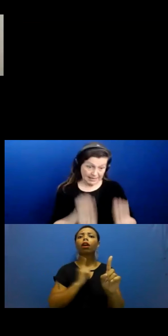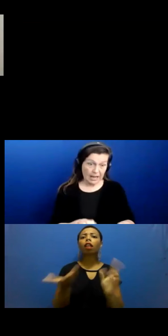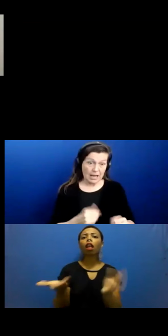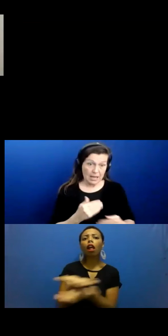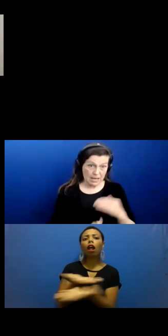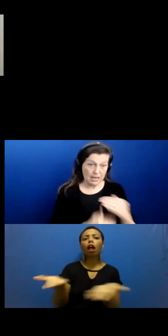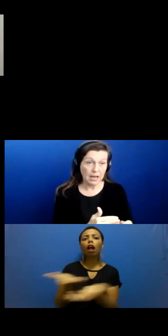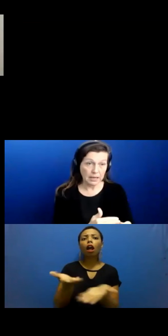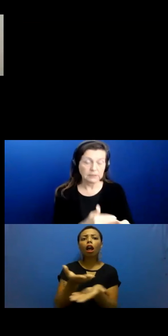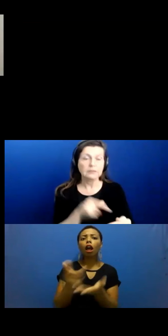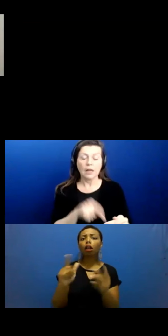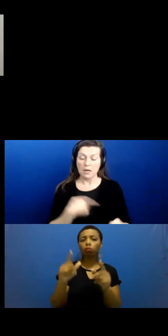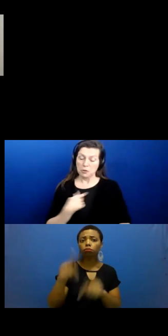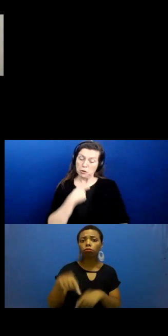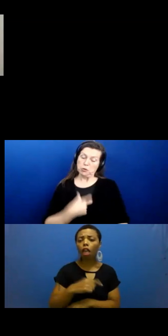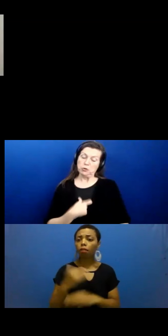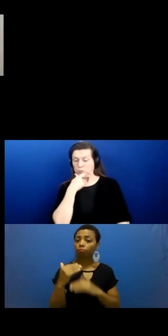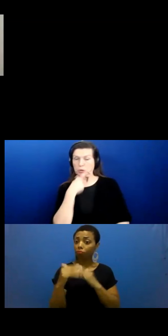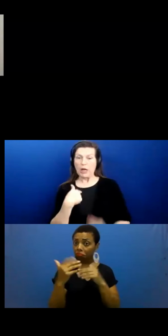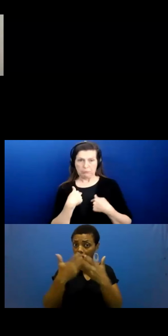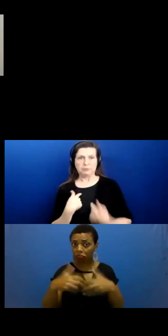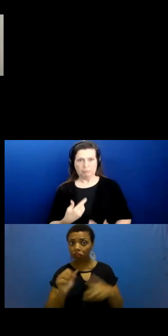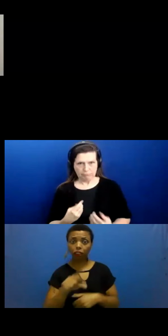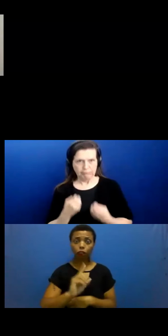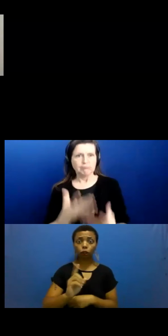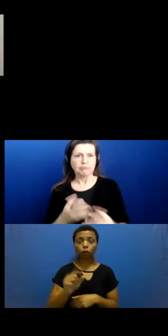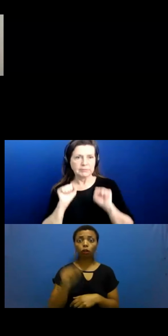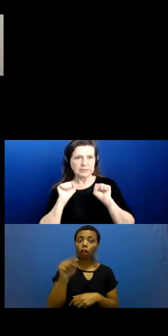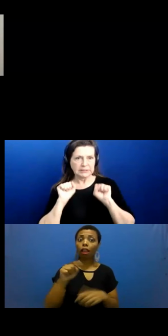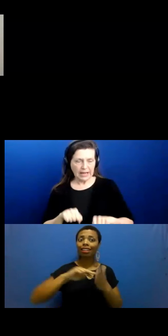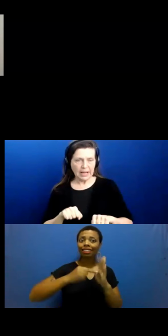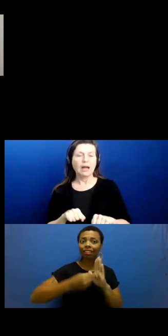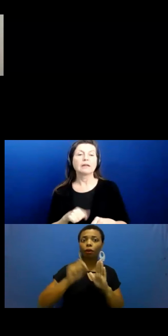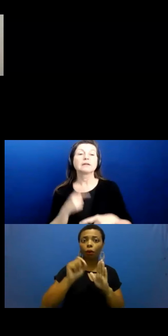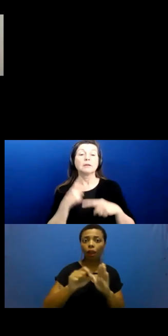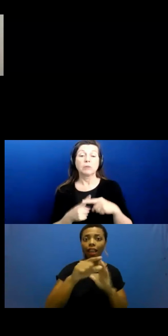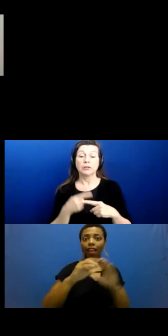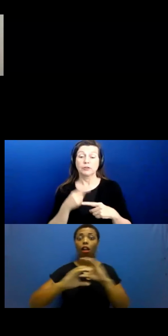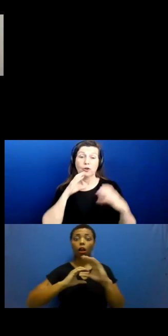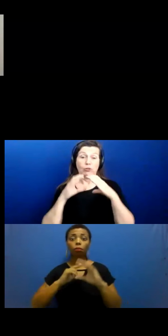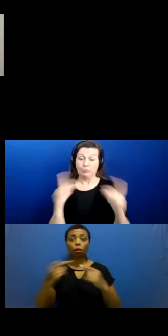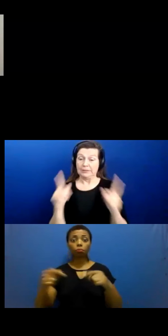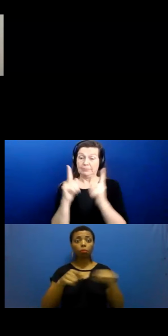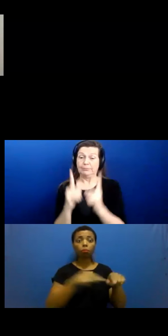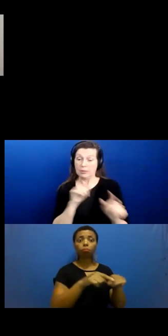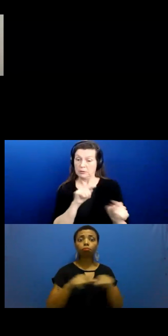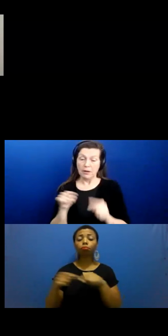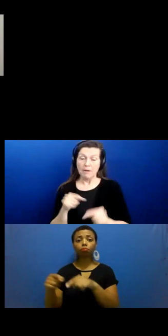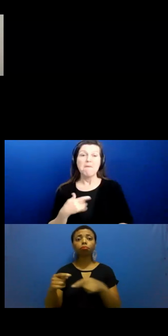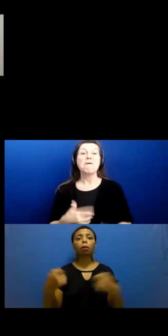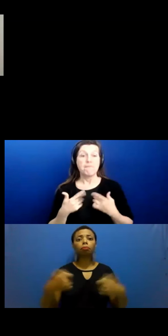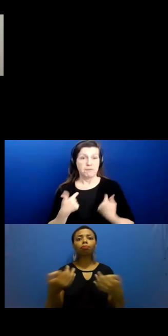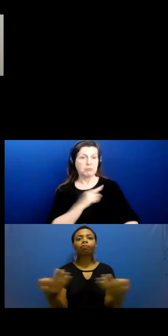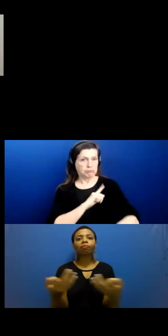subjective effectiveness. And this suggests that the extent to which communication partners felt competent in supporting aspects